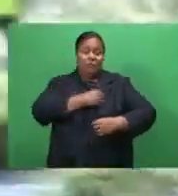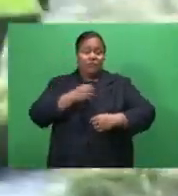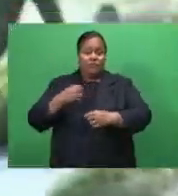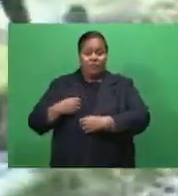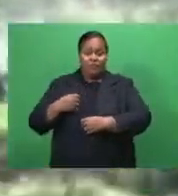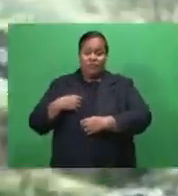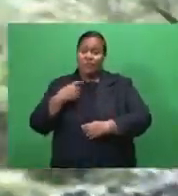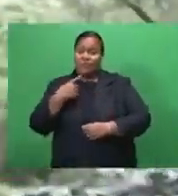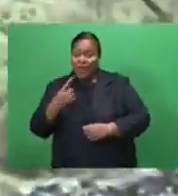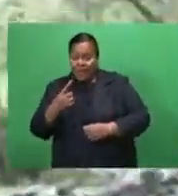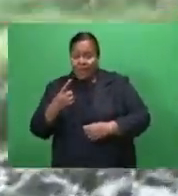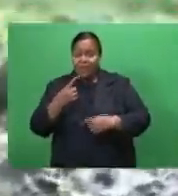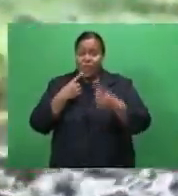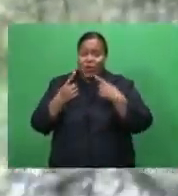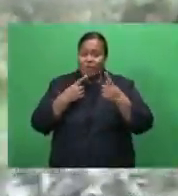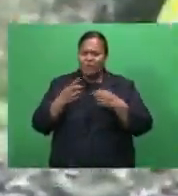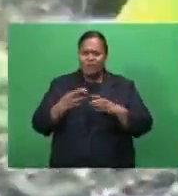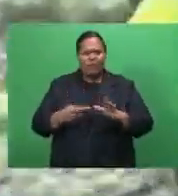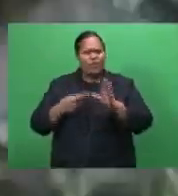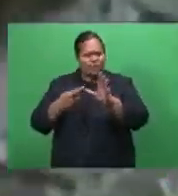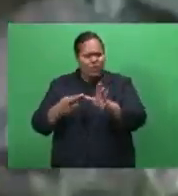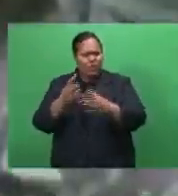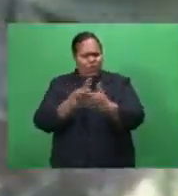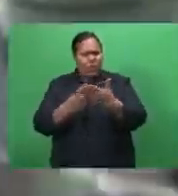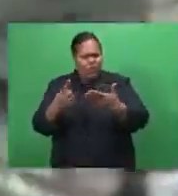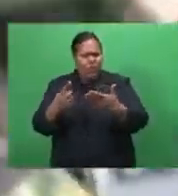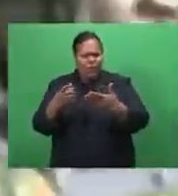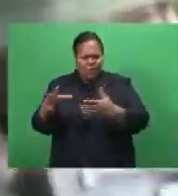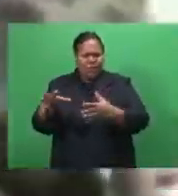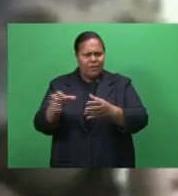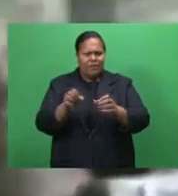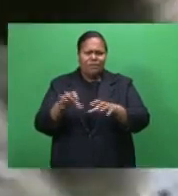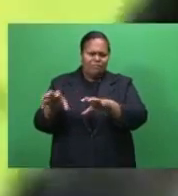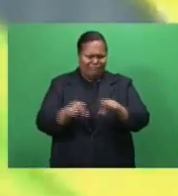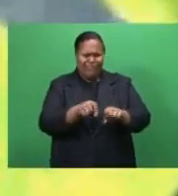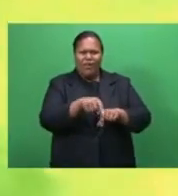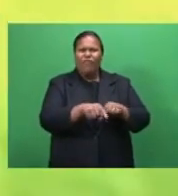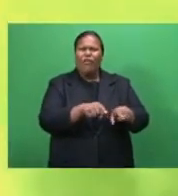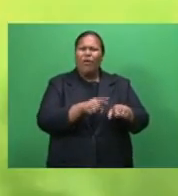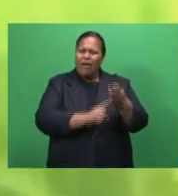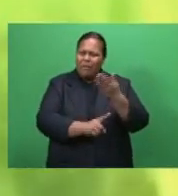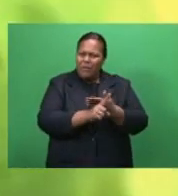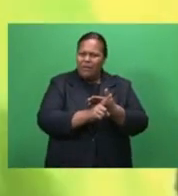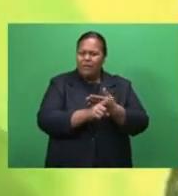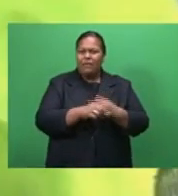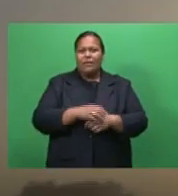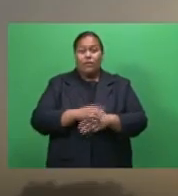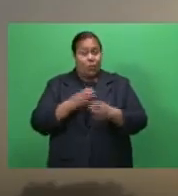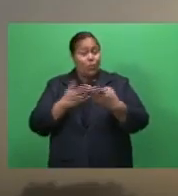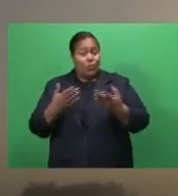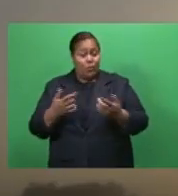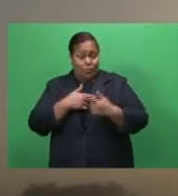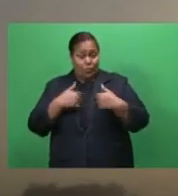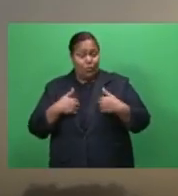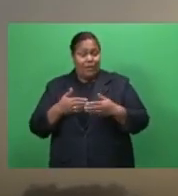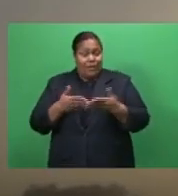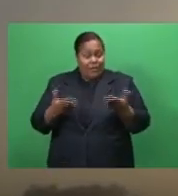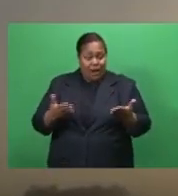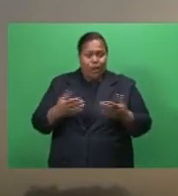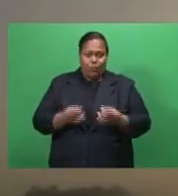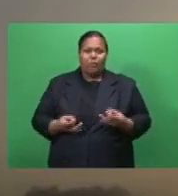Vinita Templeton says the response only further commits them to the cause. We are in a position now of preparing to